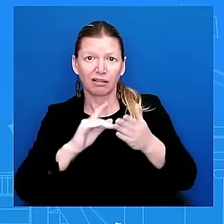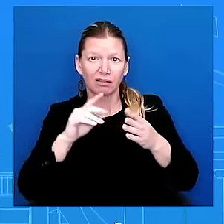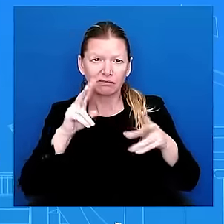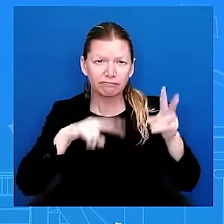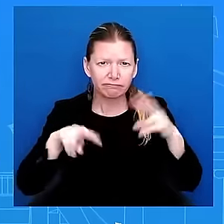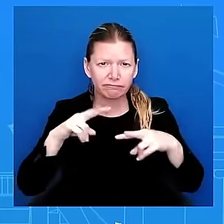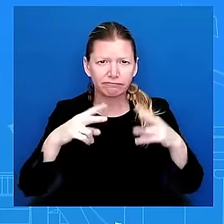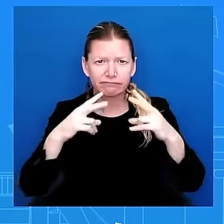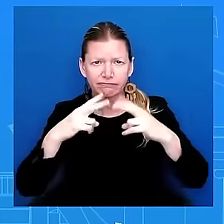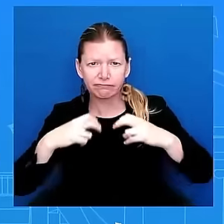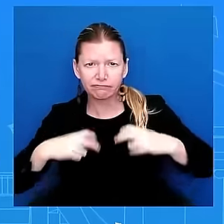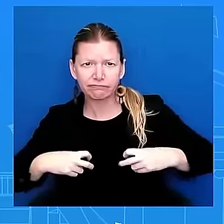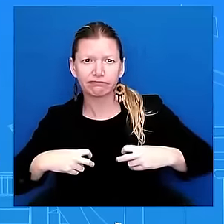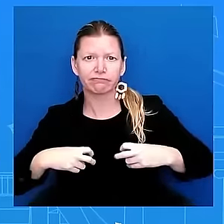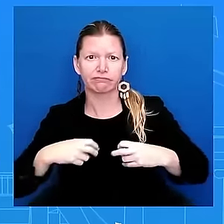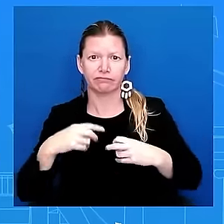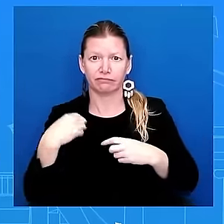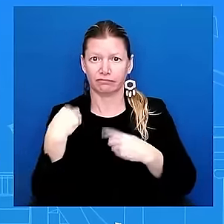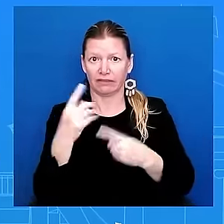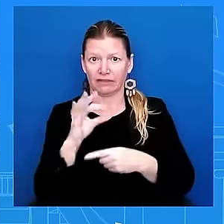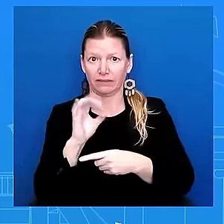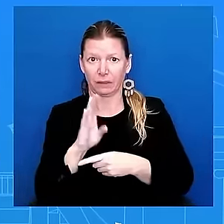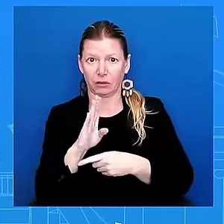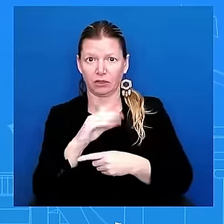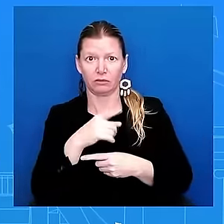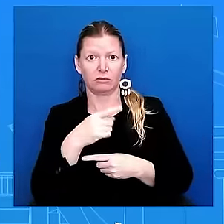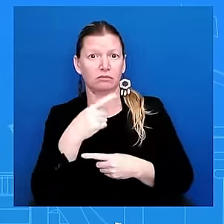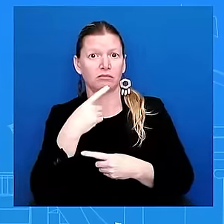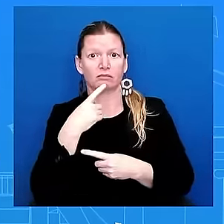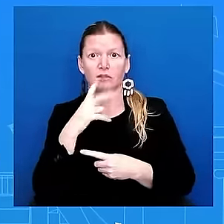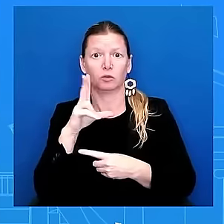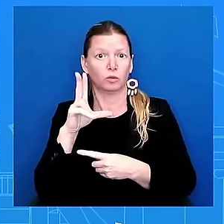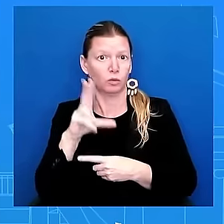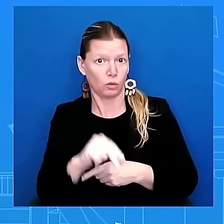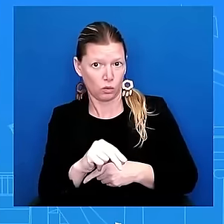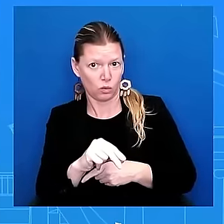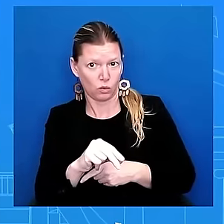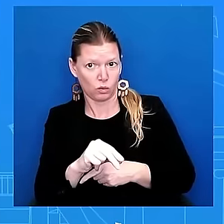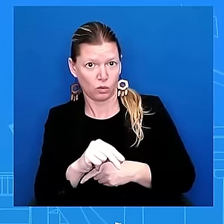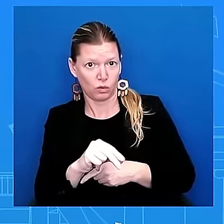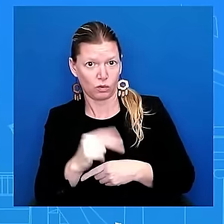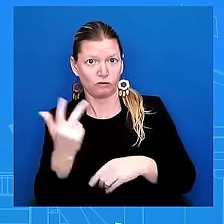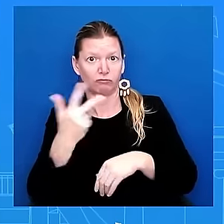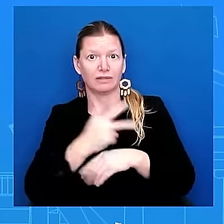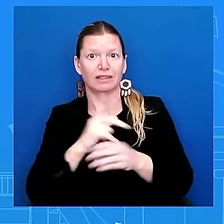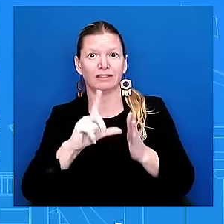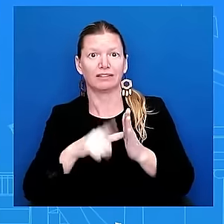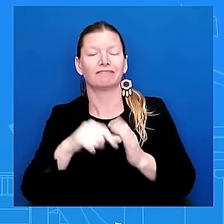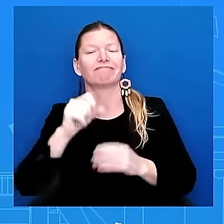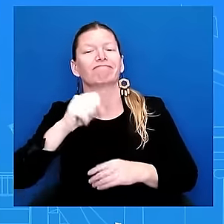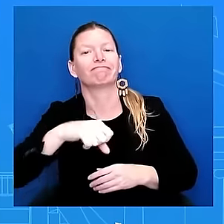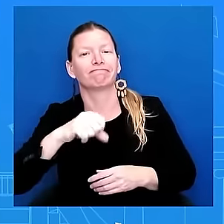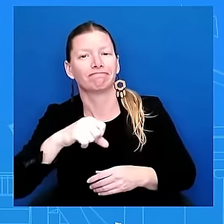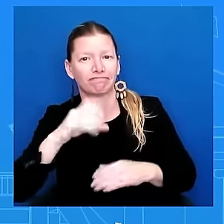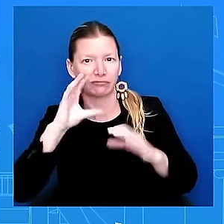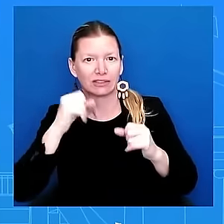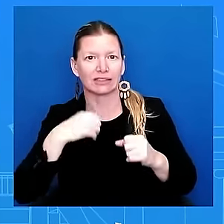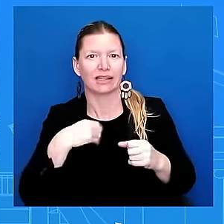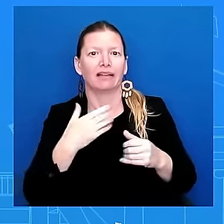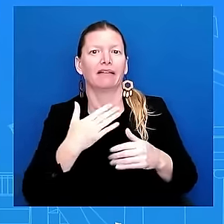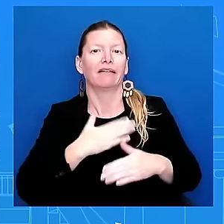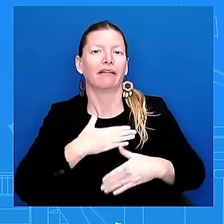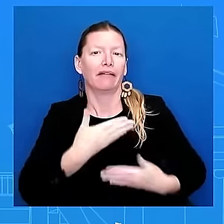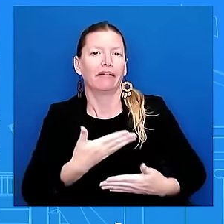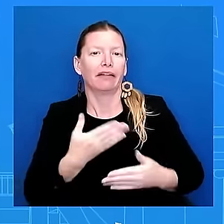said flatly no. Yep. 3 days later, you admitted the president had a, quote, short check-in with the medical team thereafter. I mean, those are